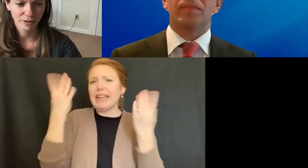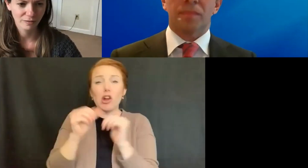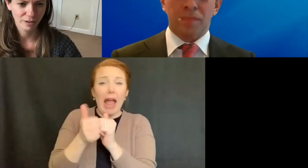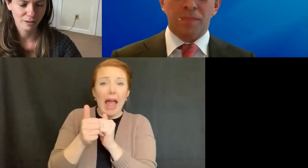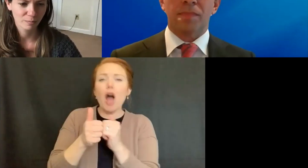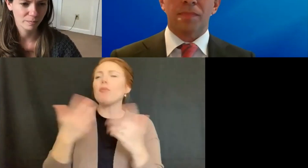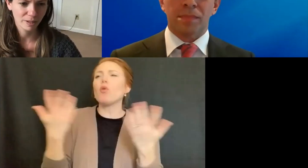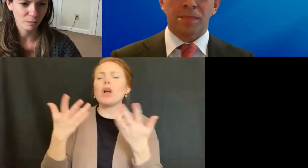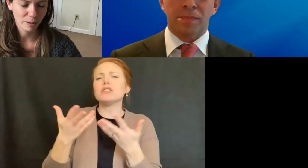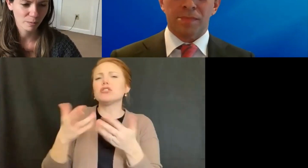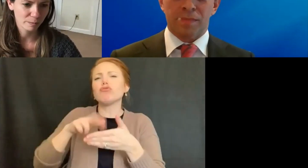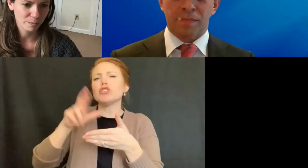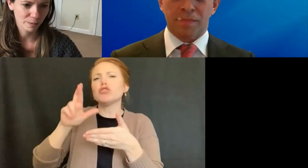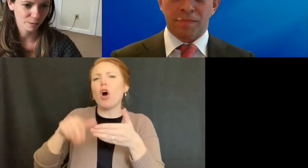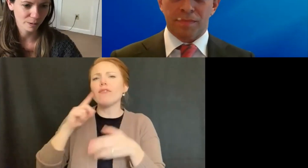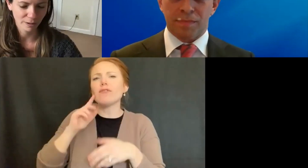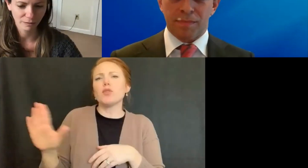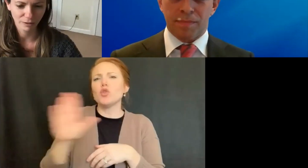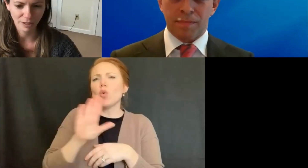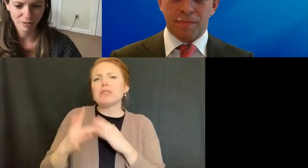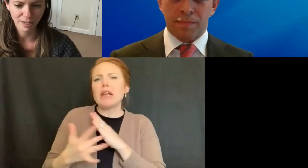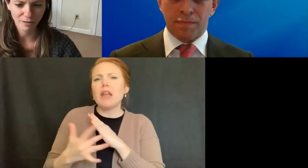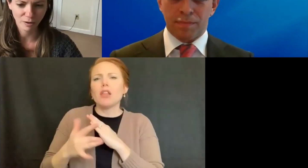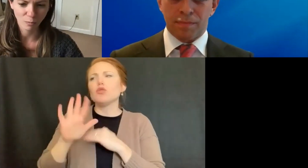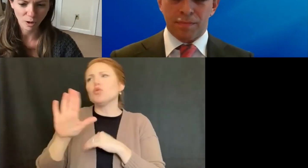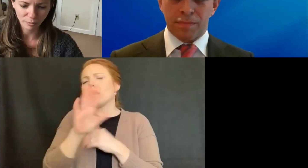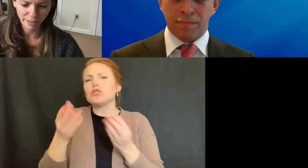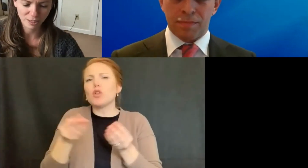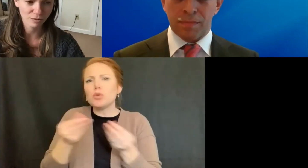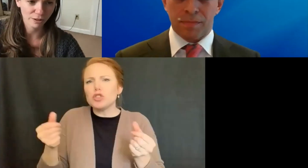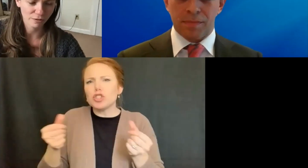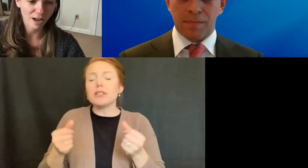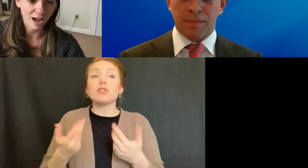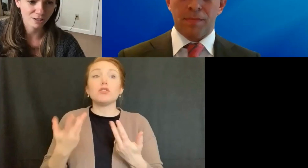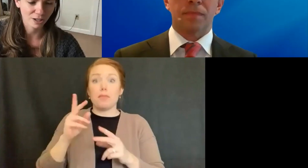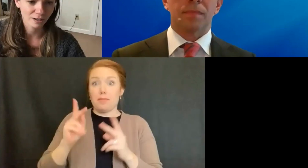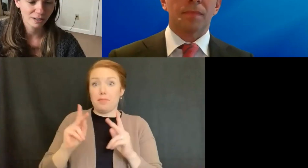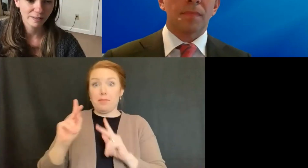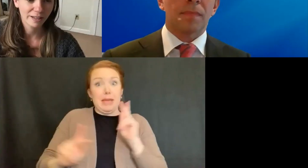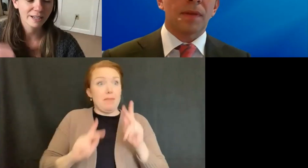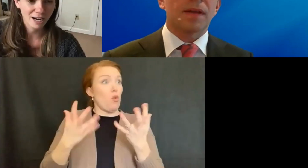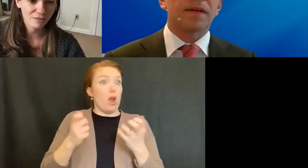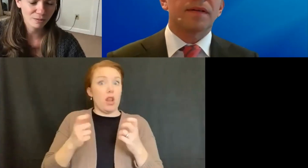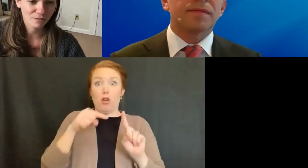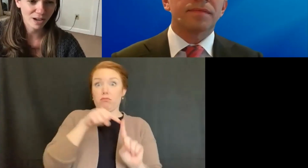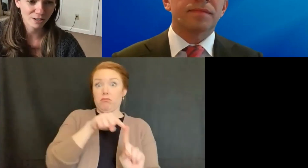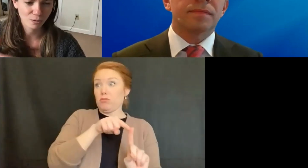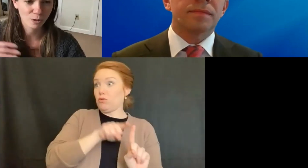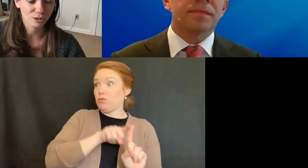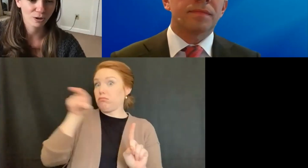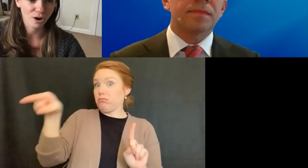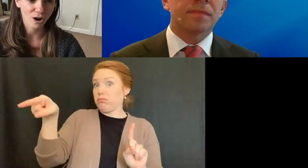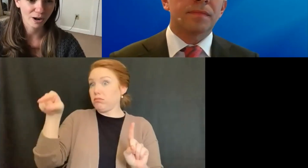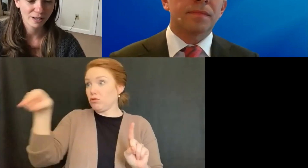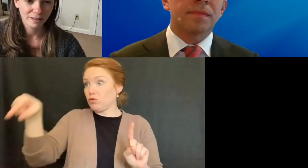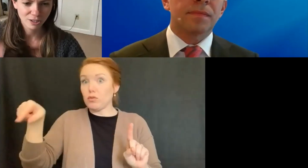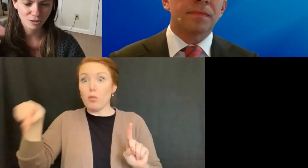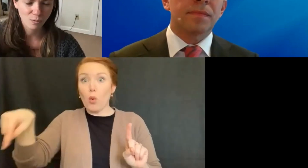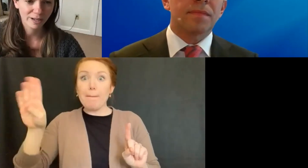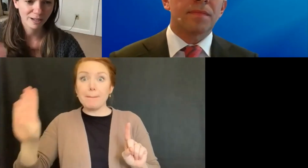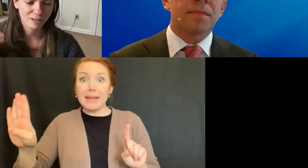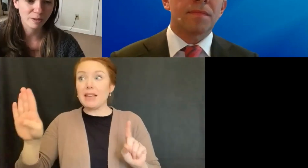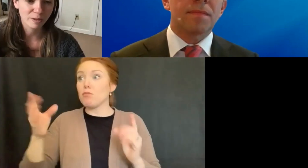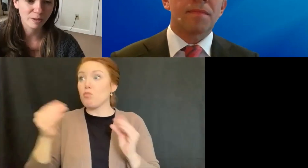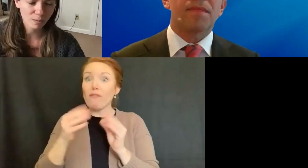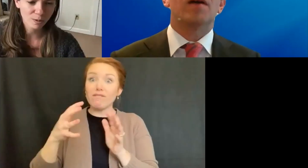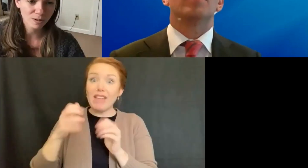So for when people were looking to get from one place to another faster, they didn't care if it was a faster horse or a car. They just